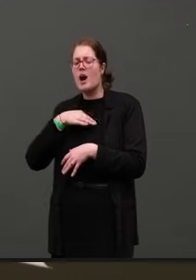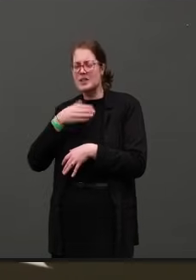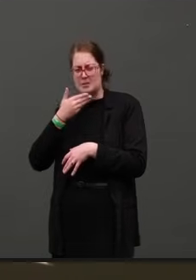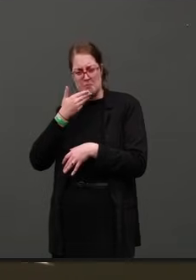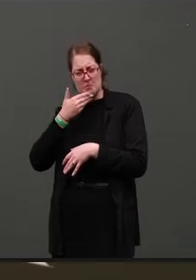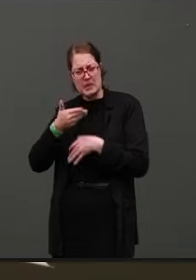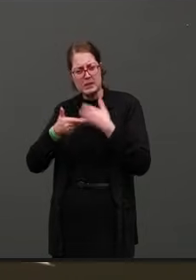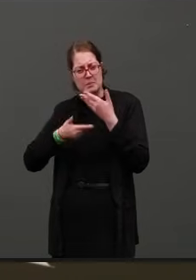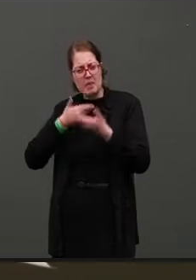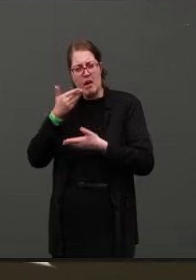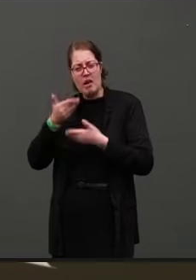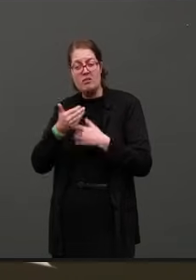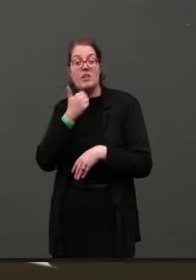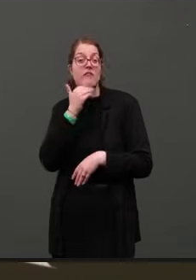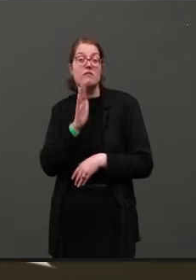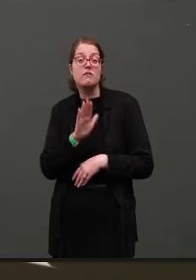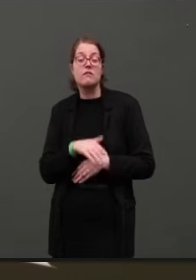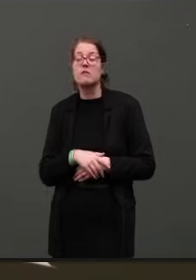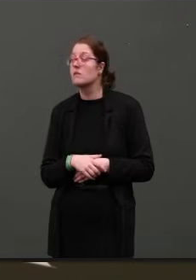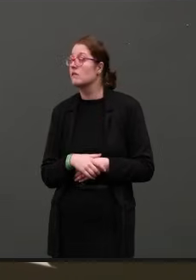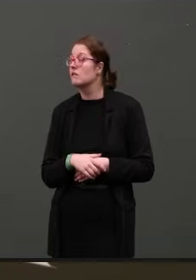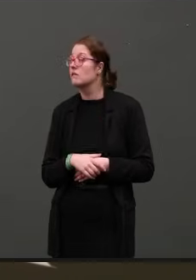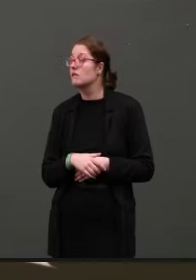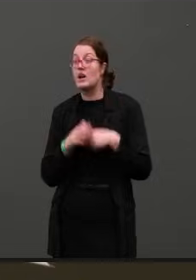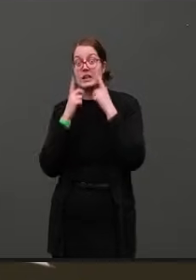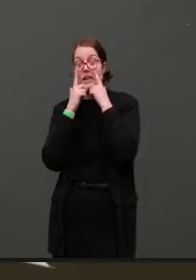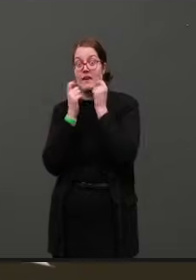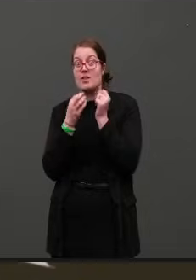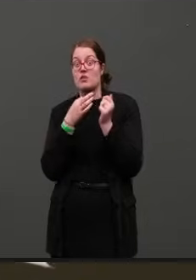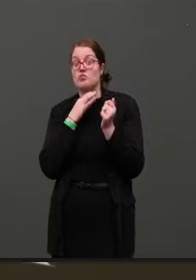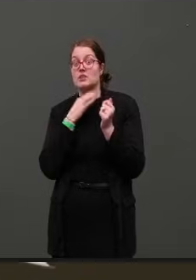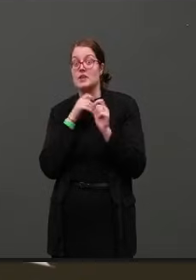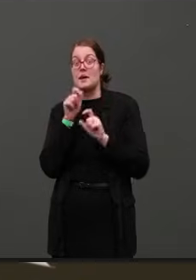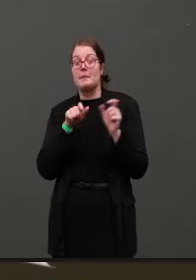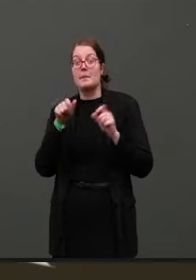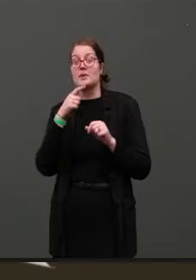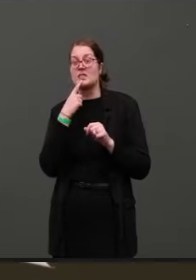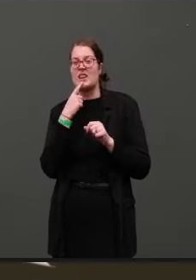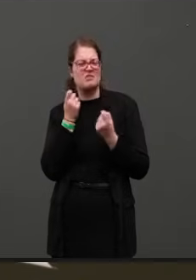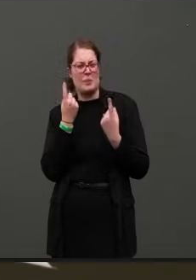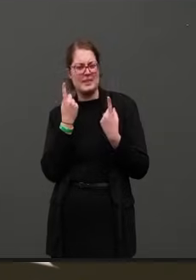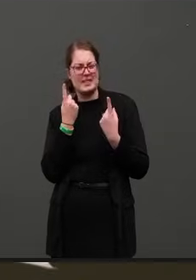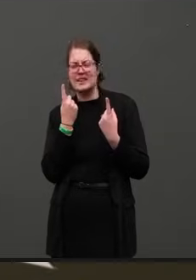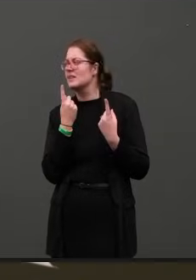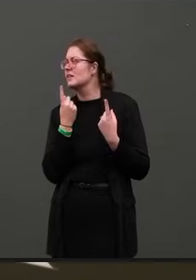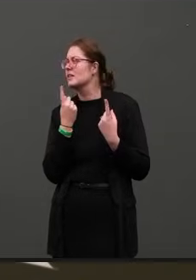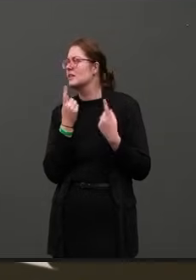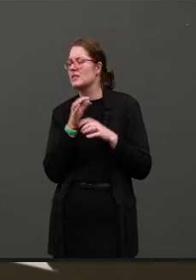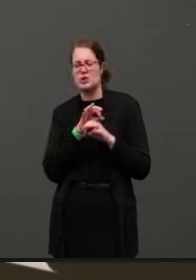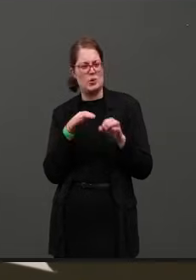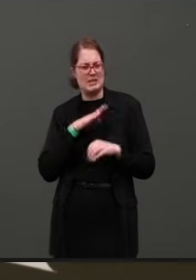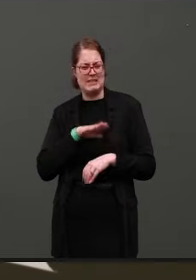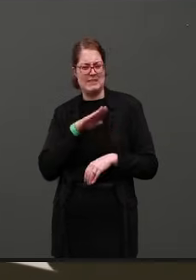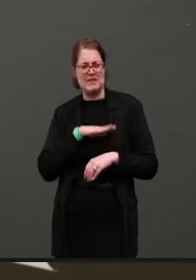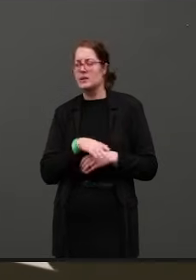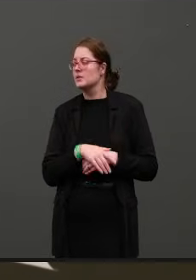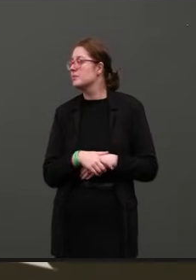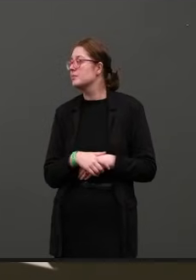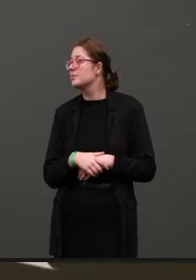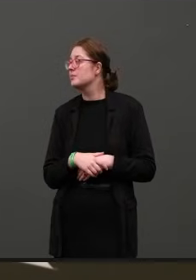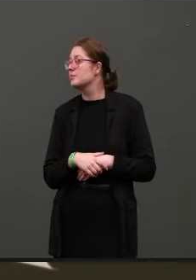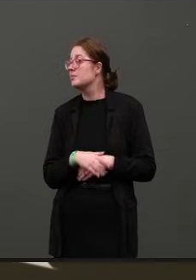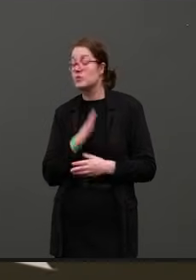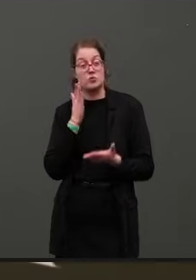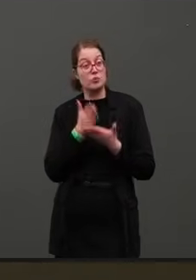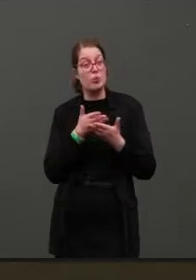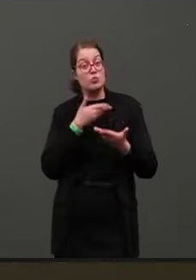Just be careful, obviously, because you're putting yourself at risk of people saying that it doesn't make sense or it's unsatisfying. But if that's what's true to the story, then by all